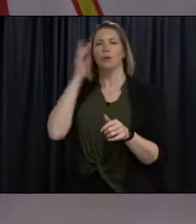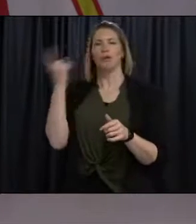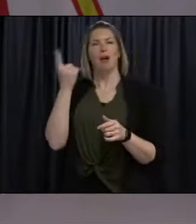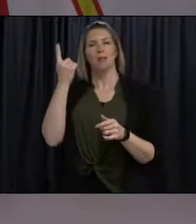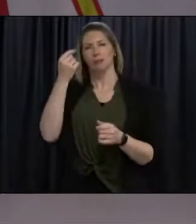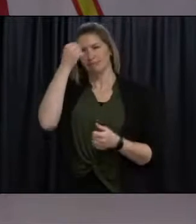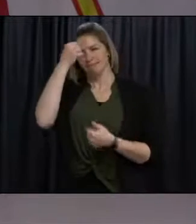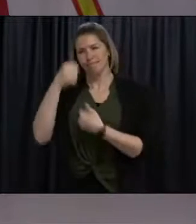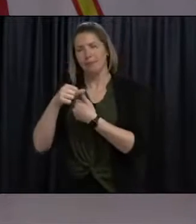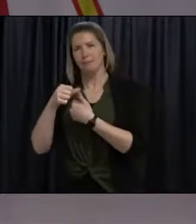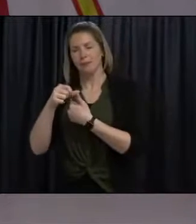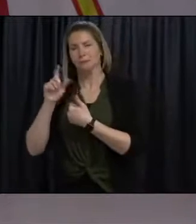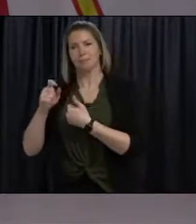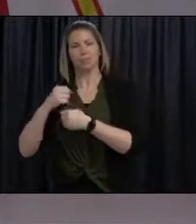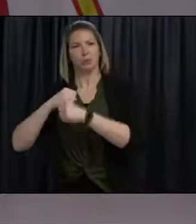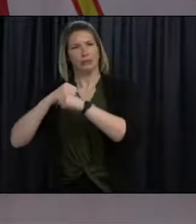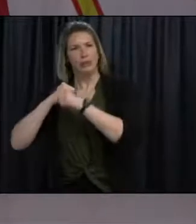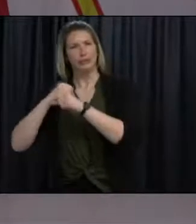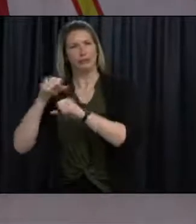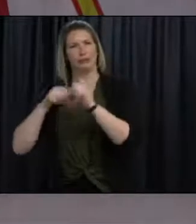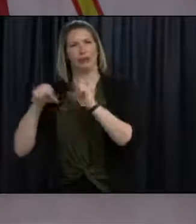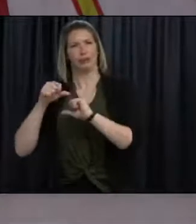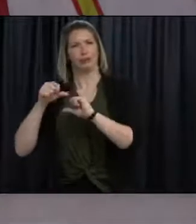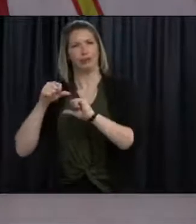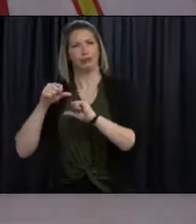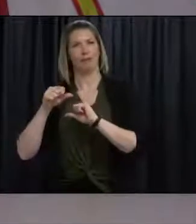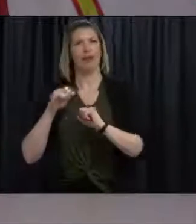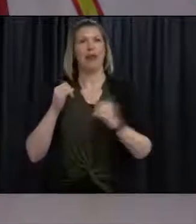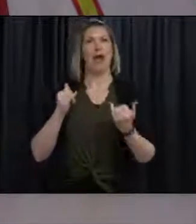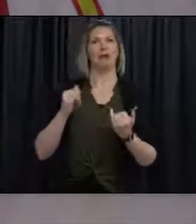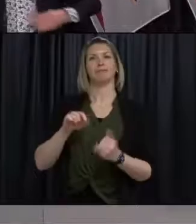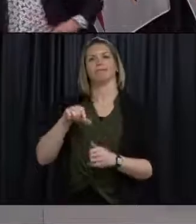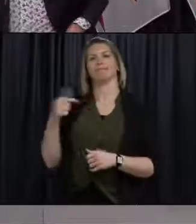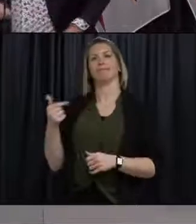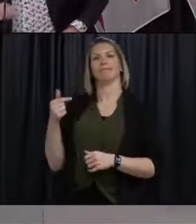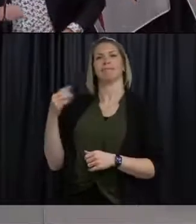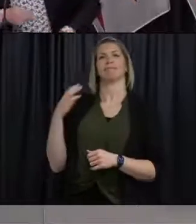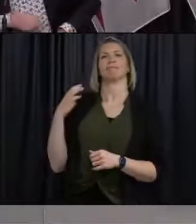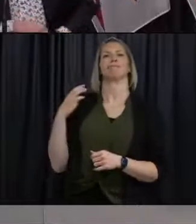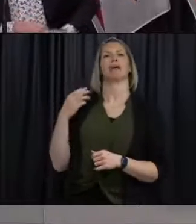to Dr. Haggie for some brief remarks. Dr. Haggie?